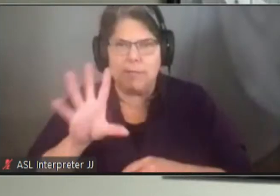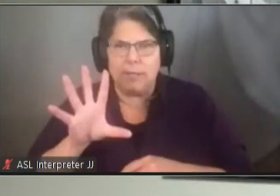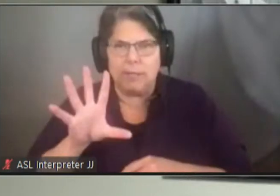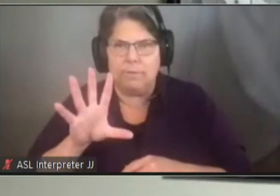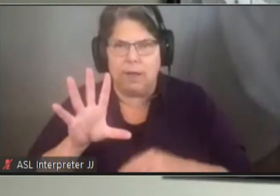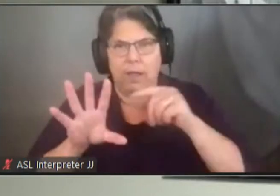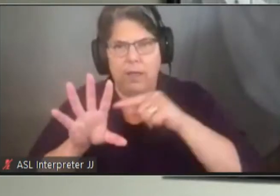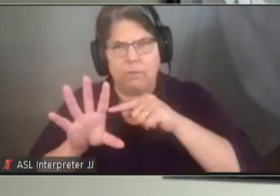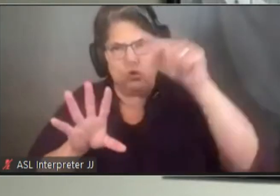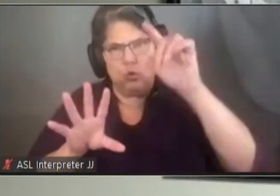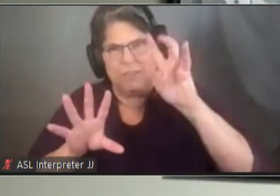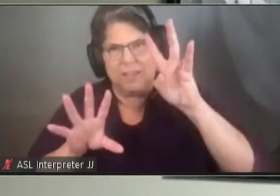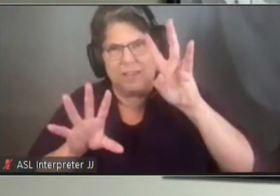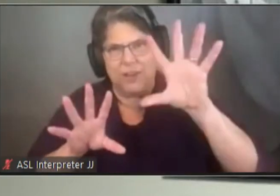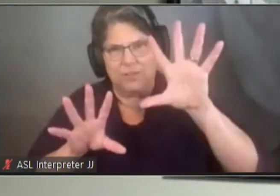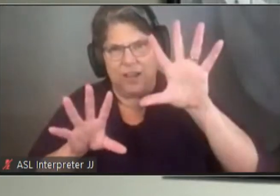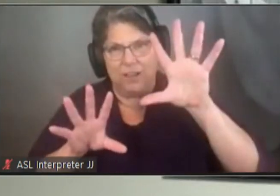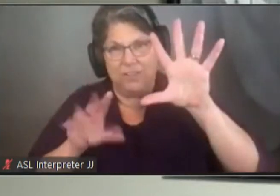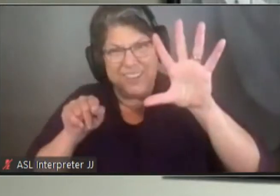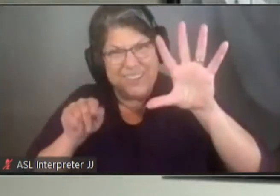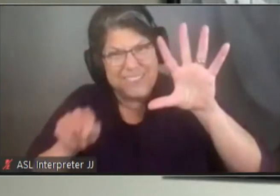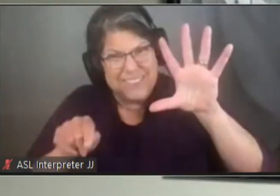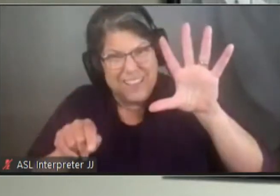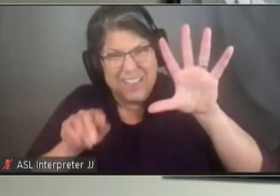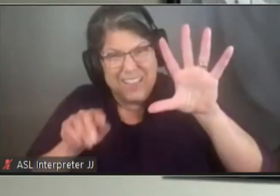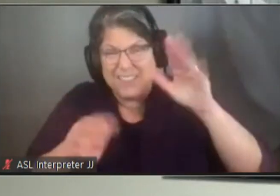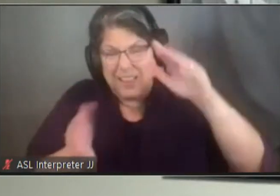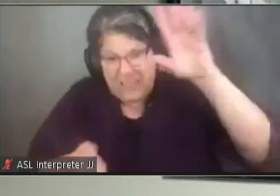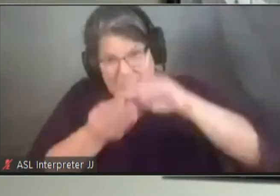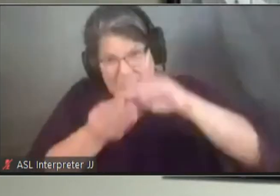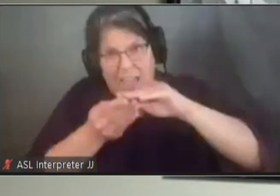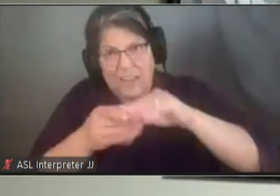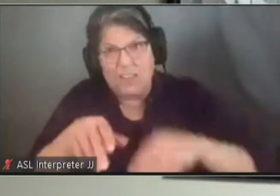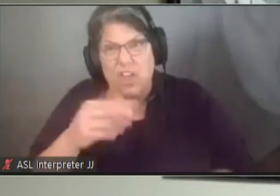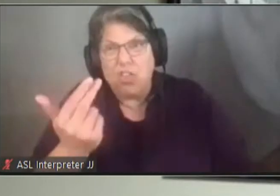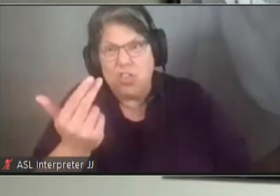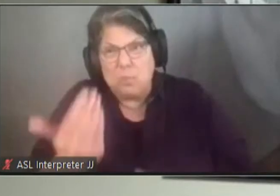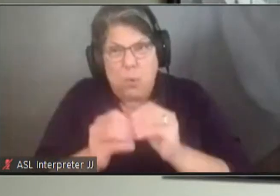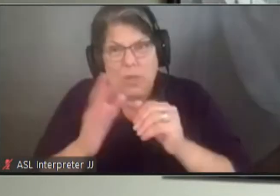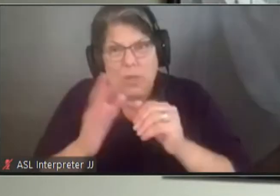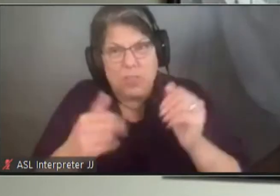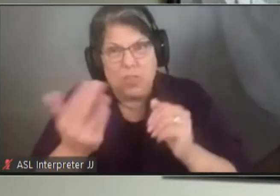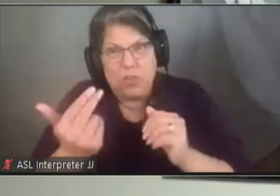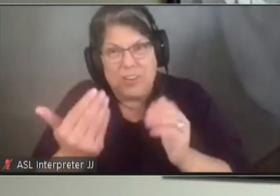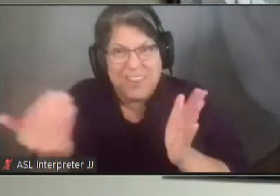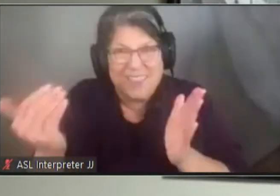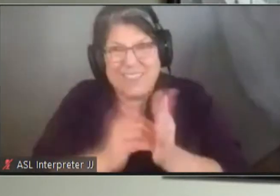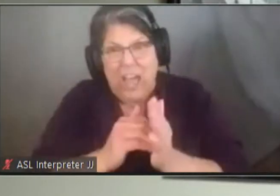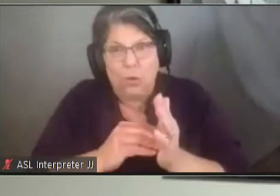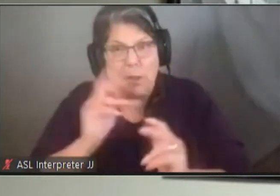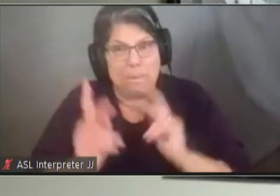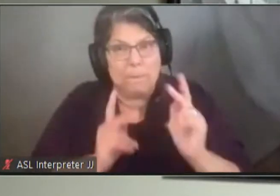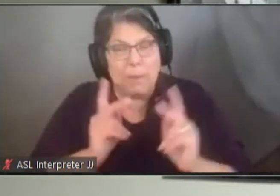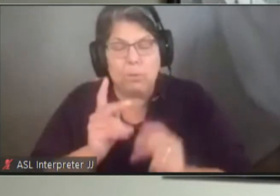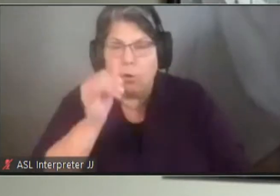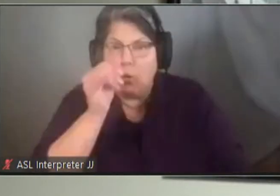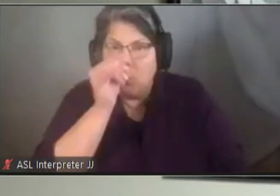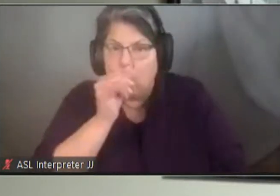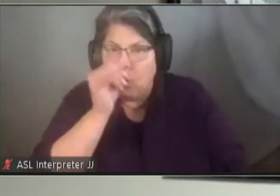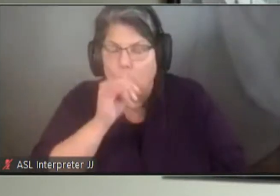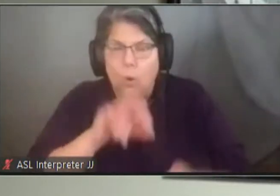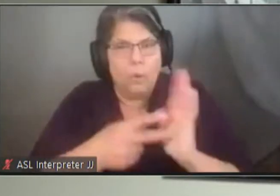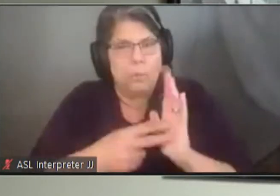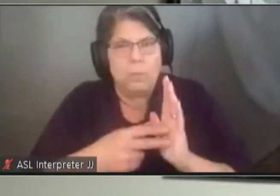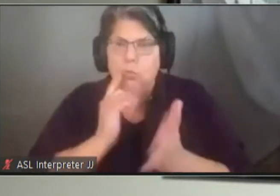75 because they represent 13,000 people and would be a very big drag on our supply